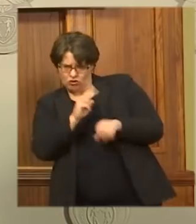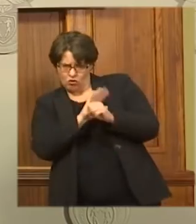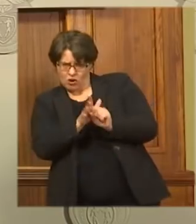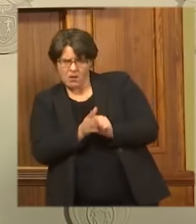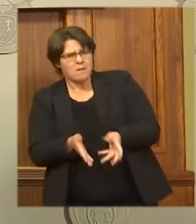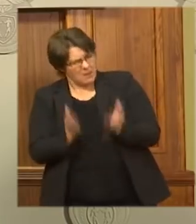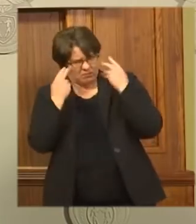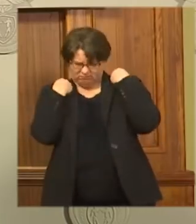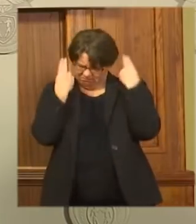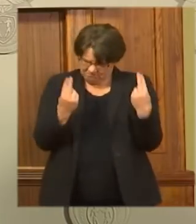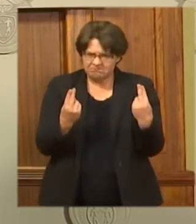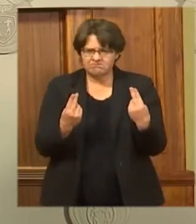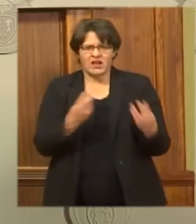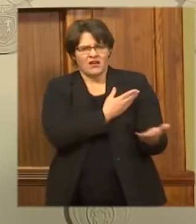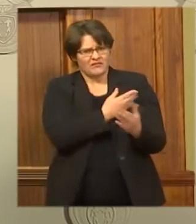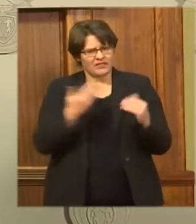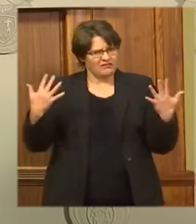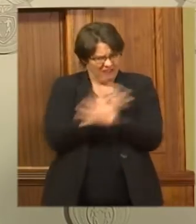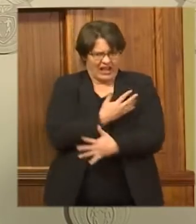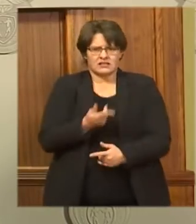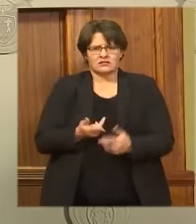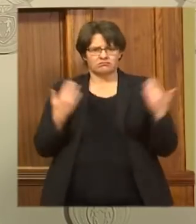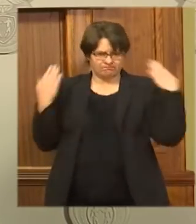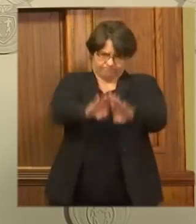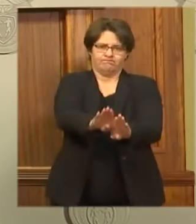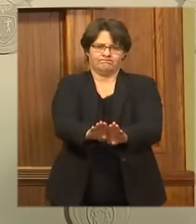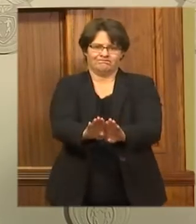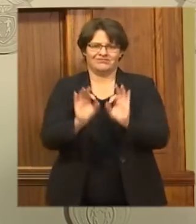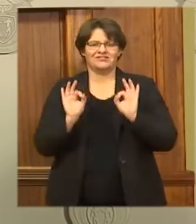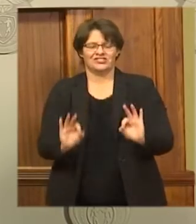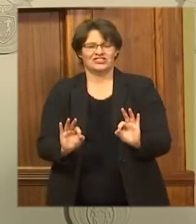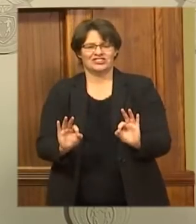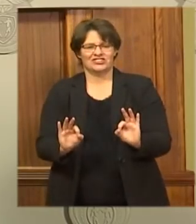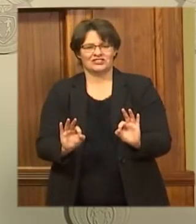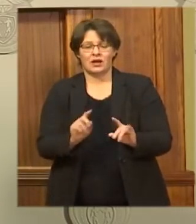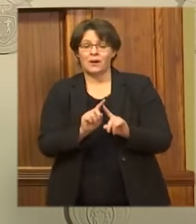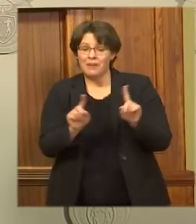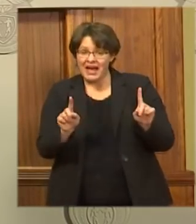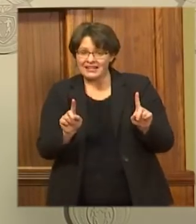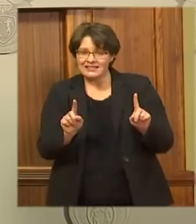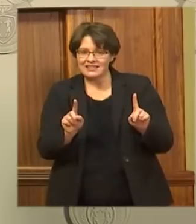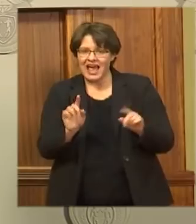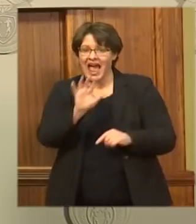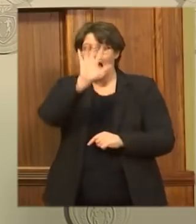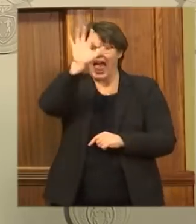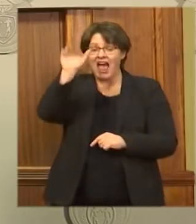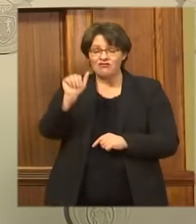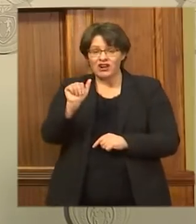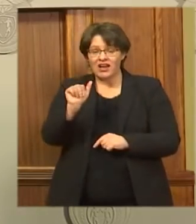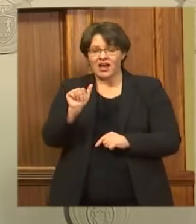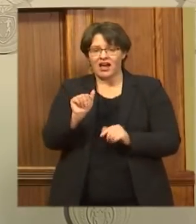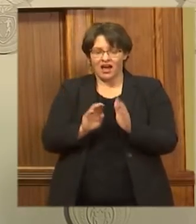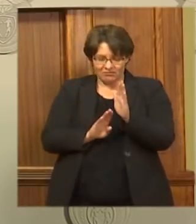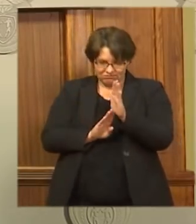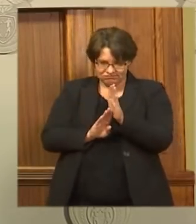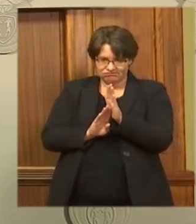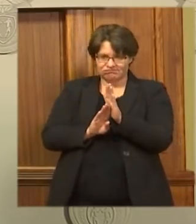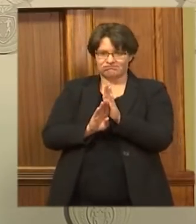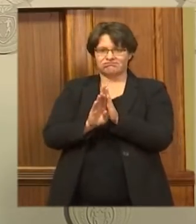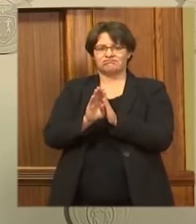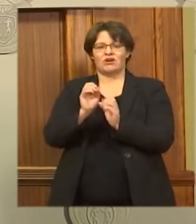implement national lockdowns. However, we can expect infections in Africa to rise as